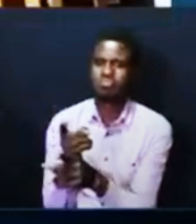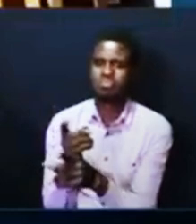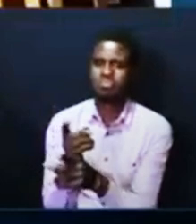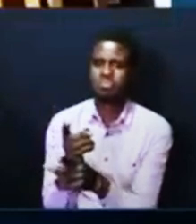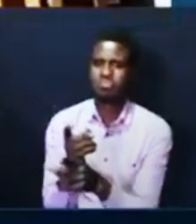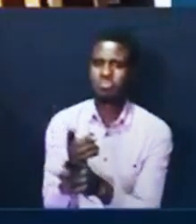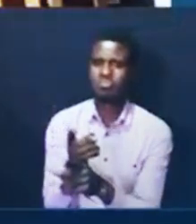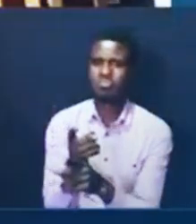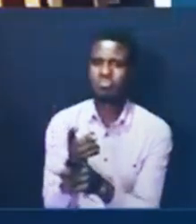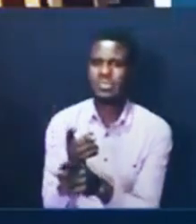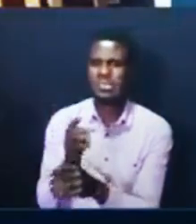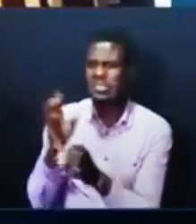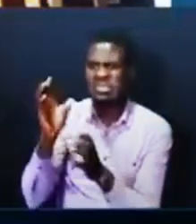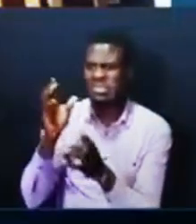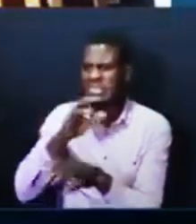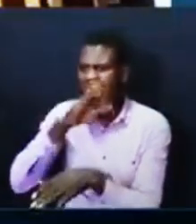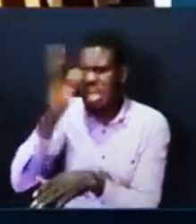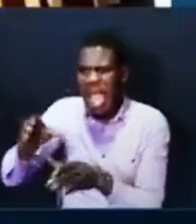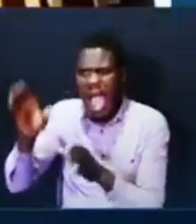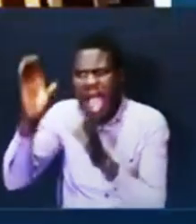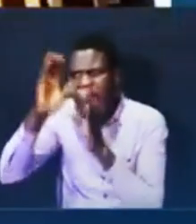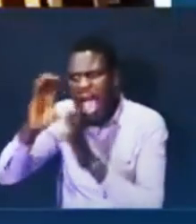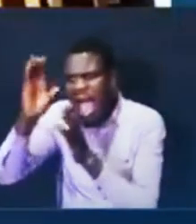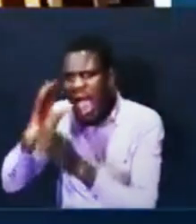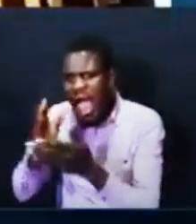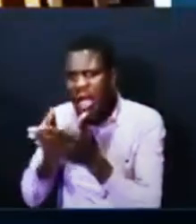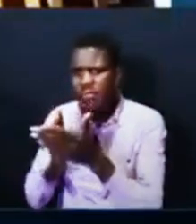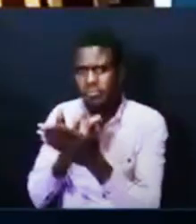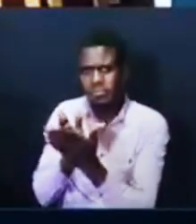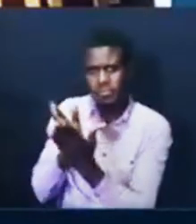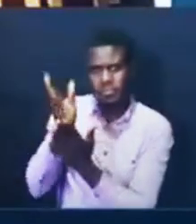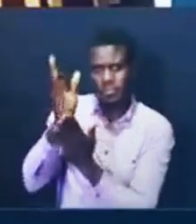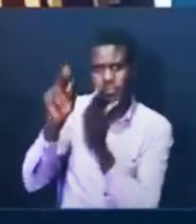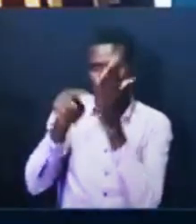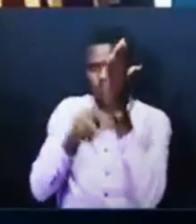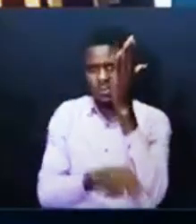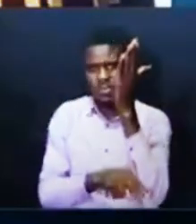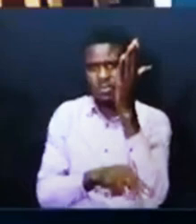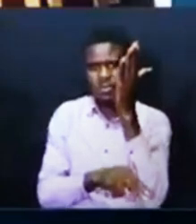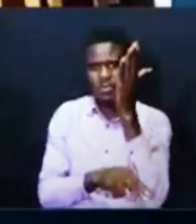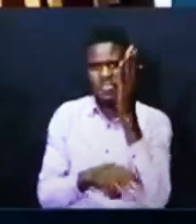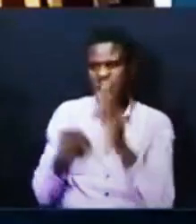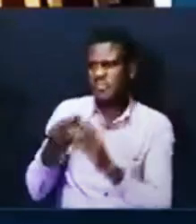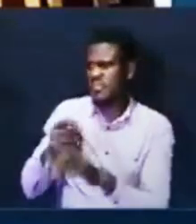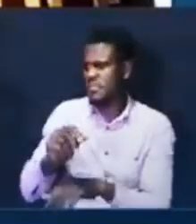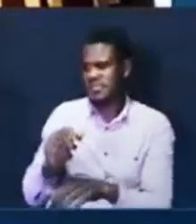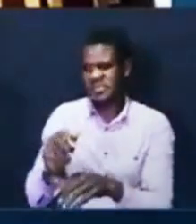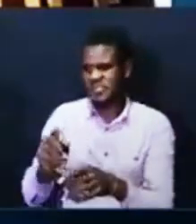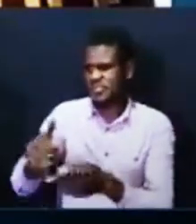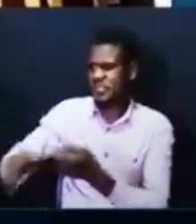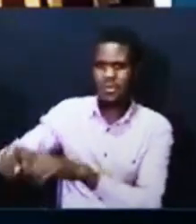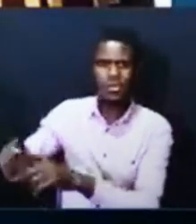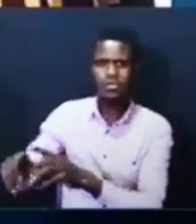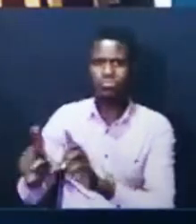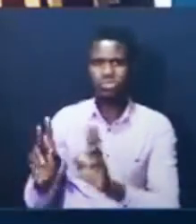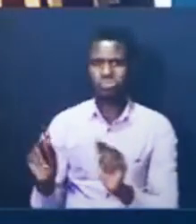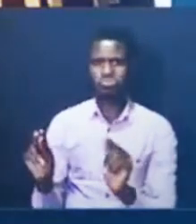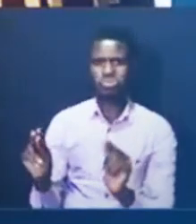look for righteousness from the other person, but never cease to give it.